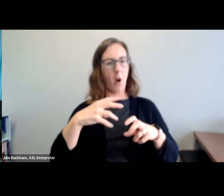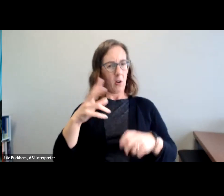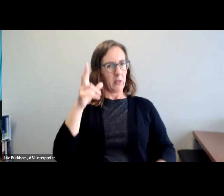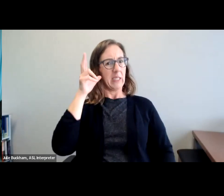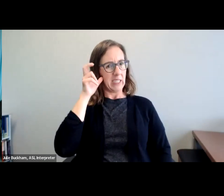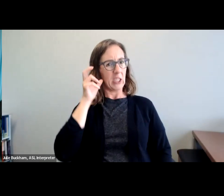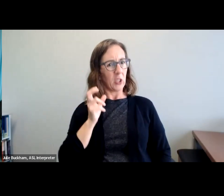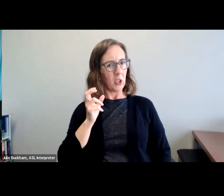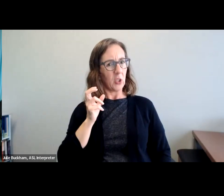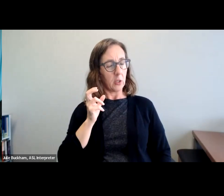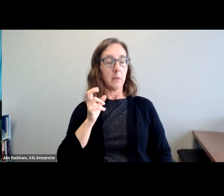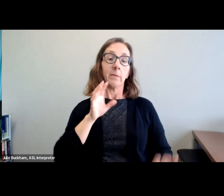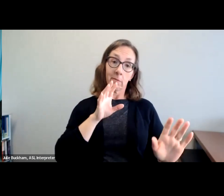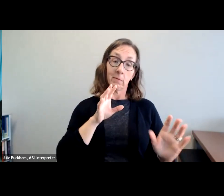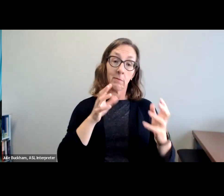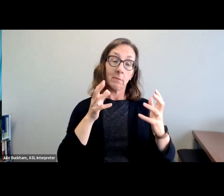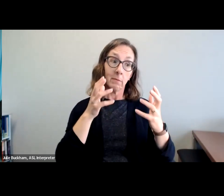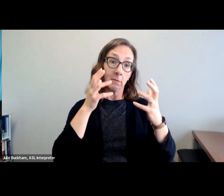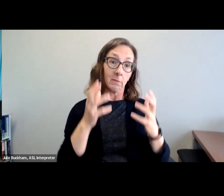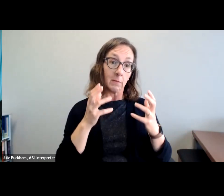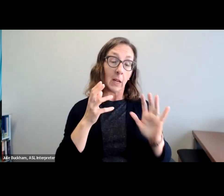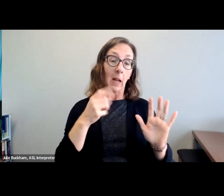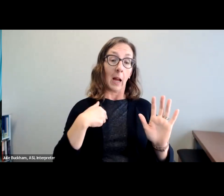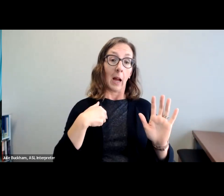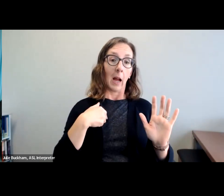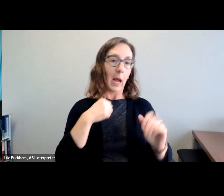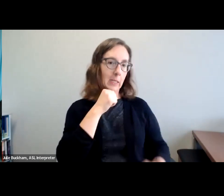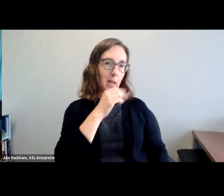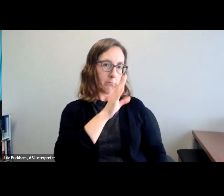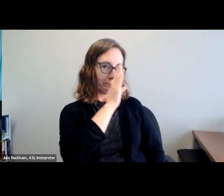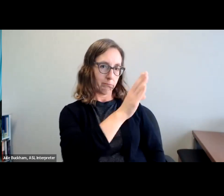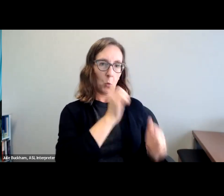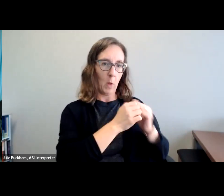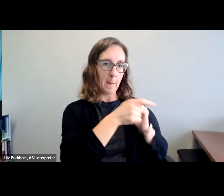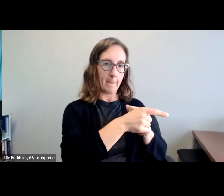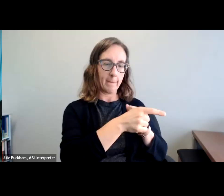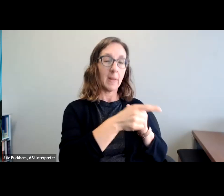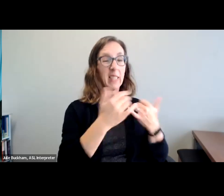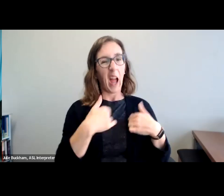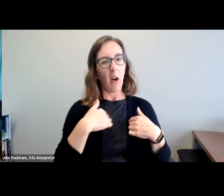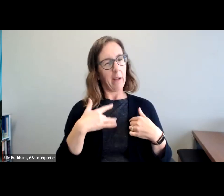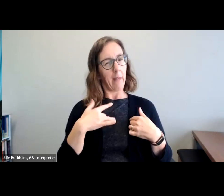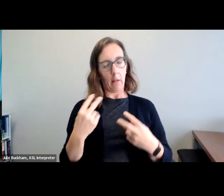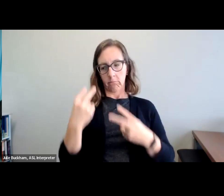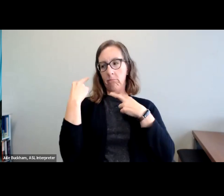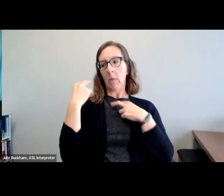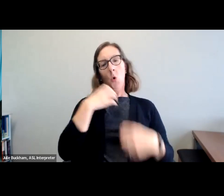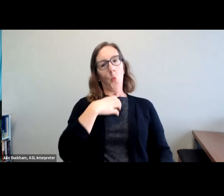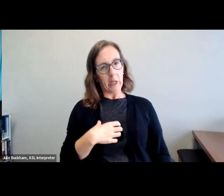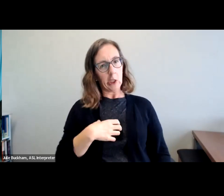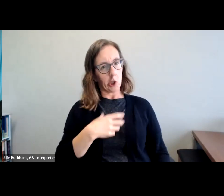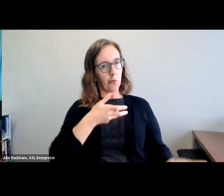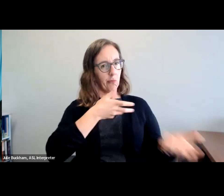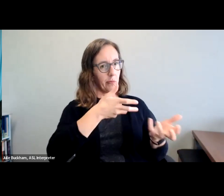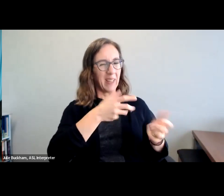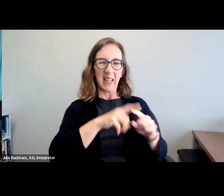I told my doctor I didn't address it with him. That is something I regret. But at the same time, I didn't